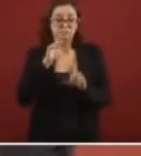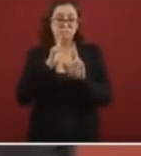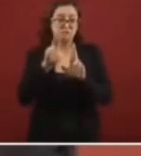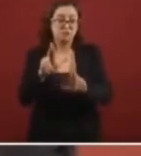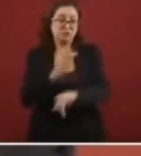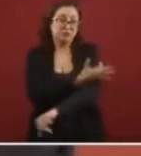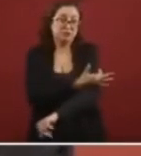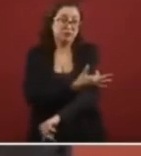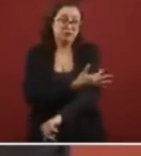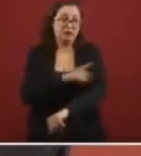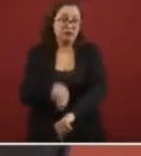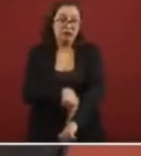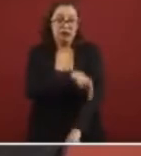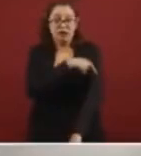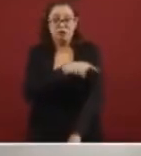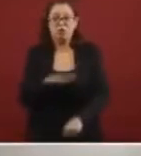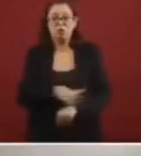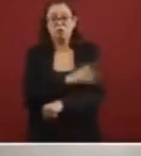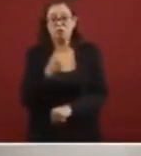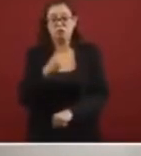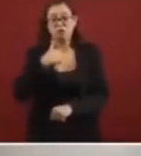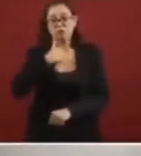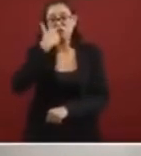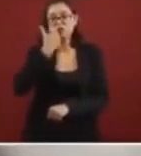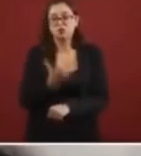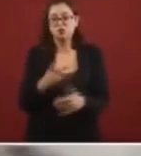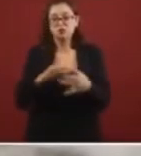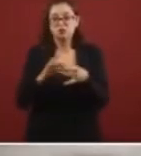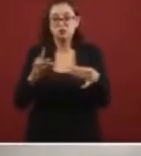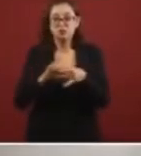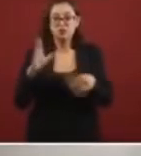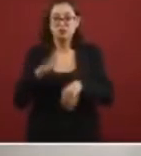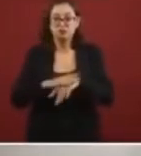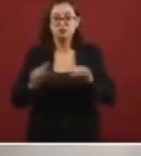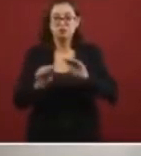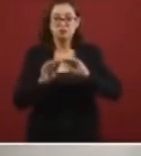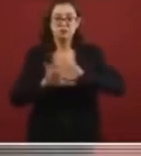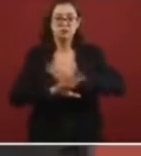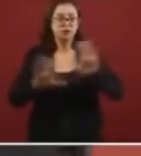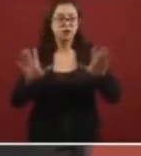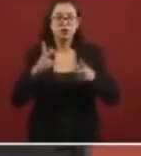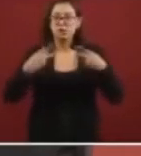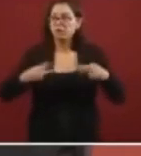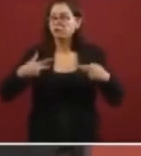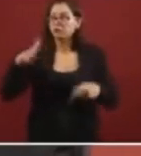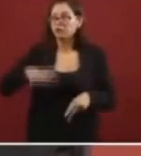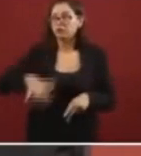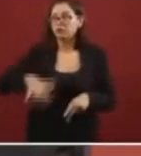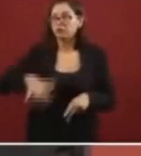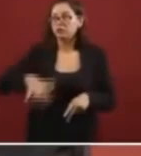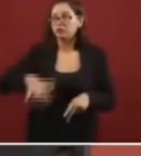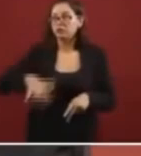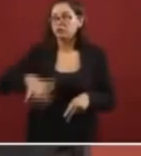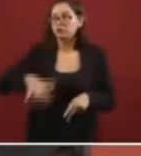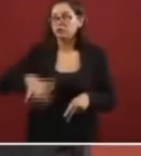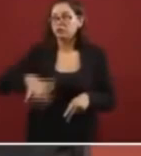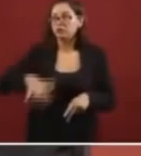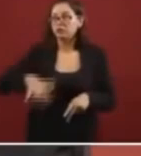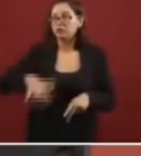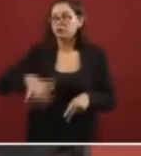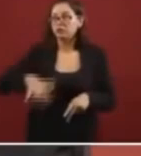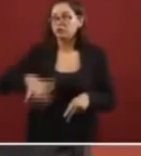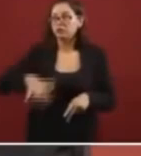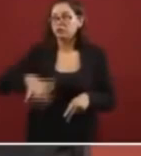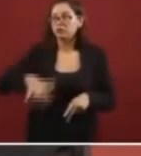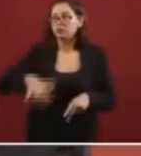me importa mucho que los ciudadanos tengan todos los elementos. So if I'm